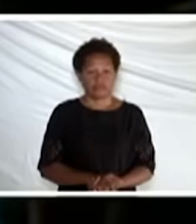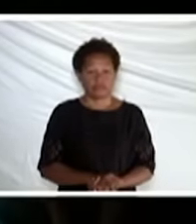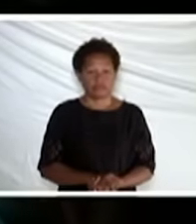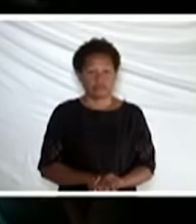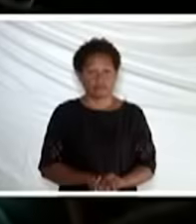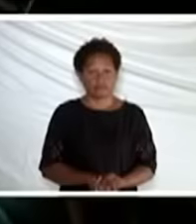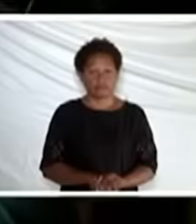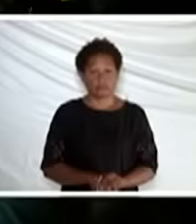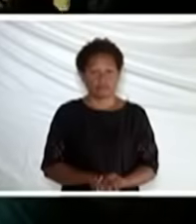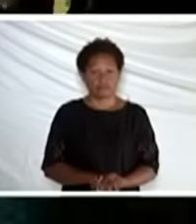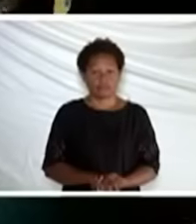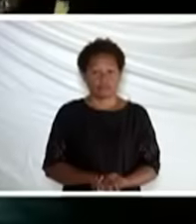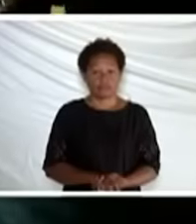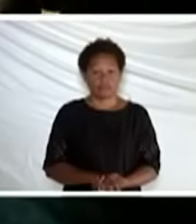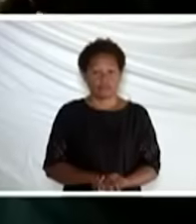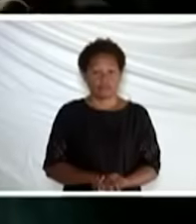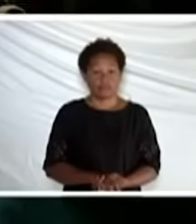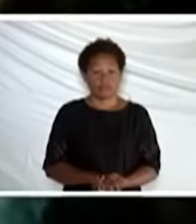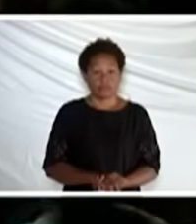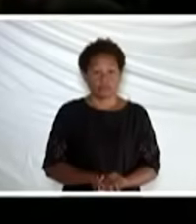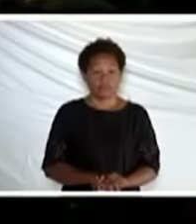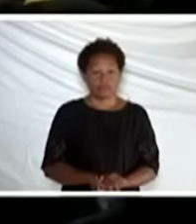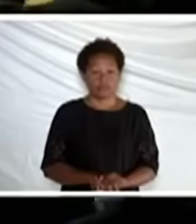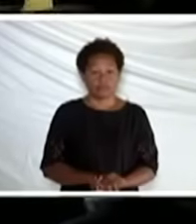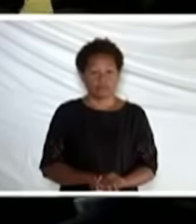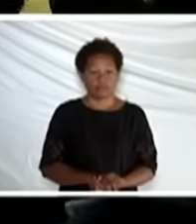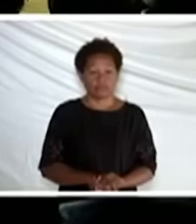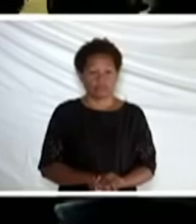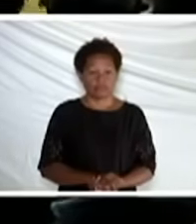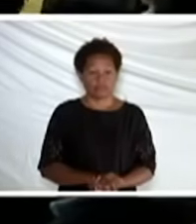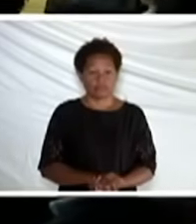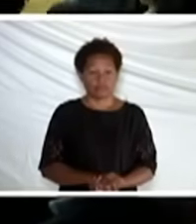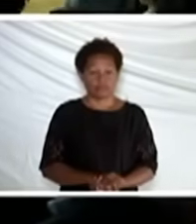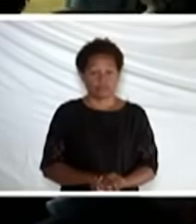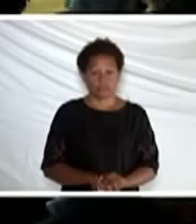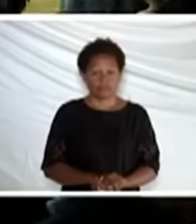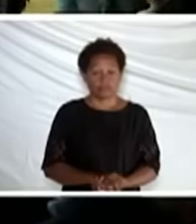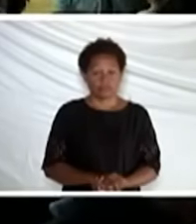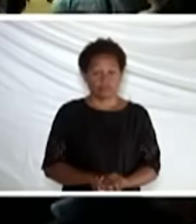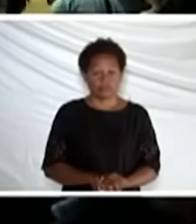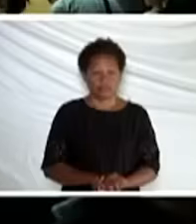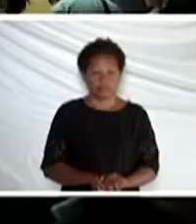Number 1 and number 2 detachment only will remove headrest.